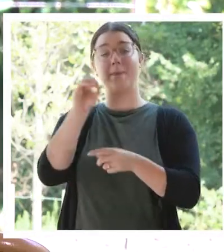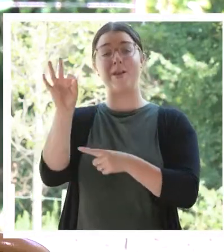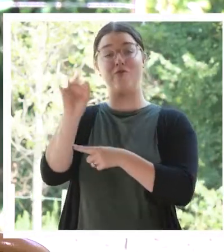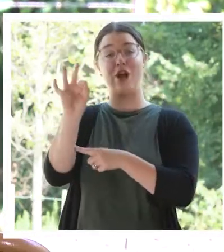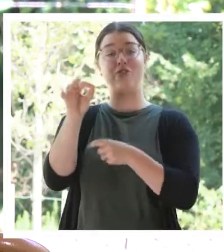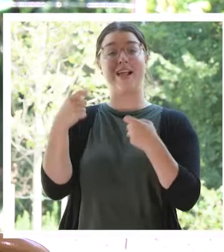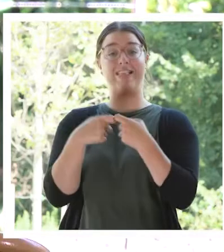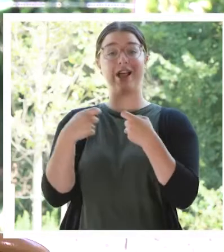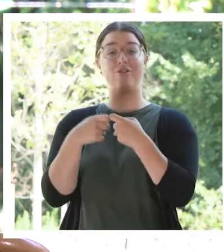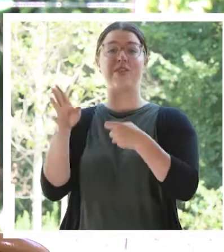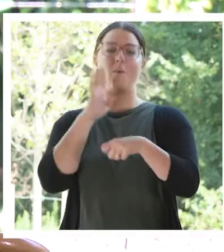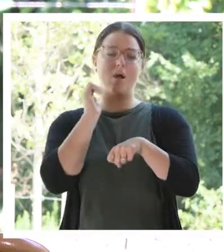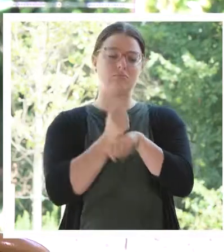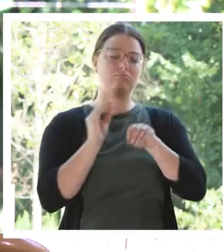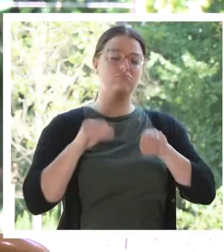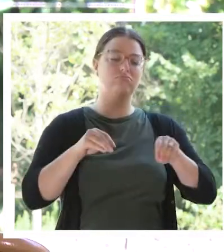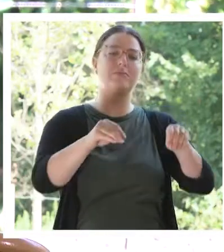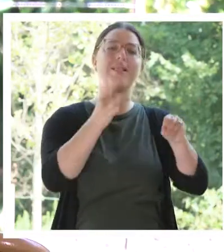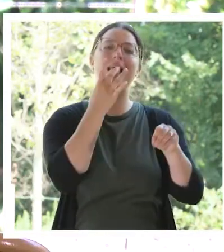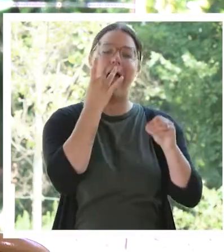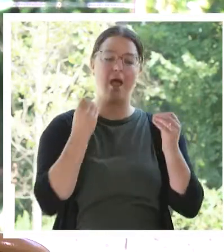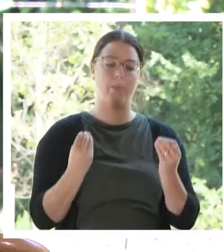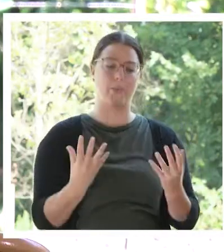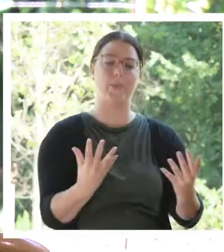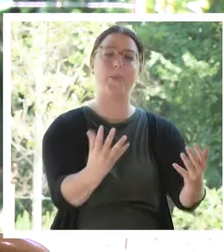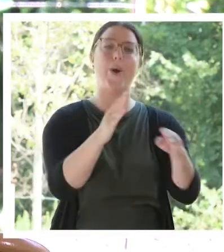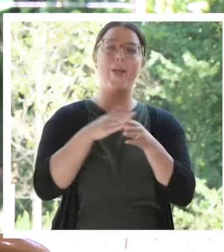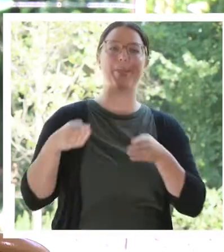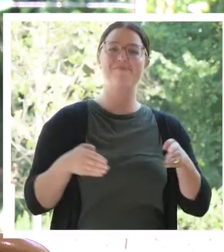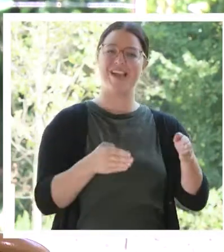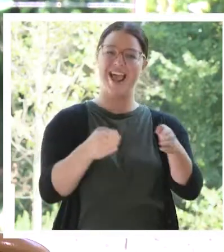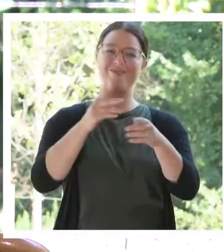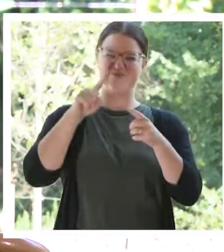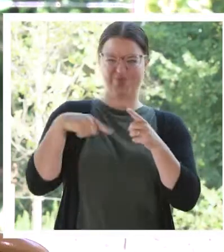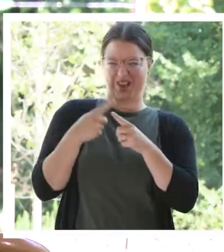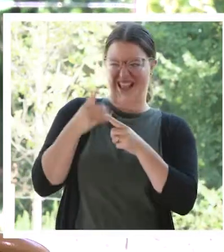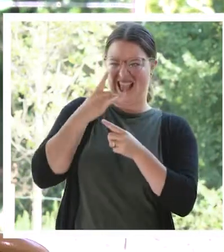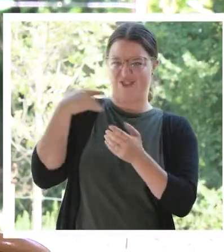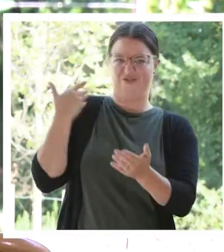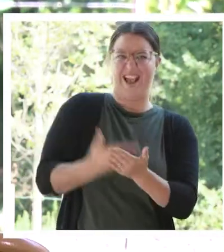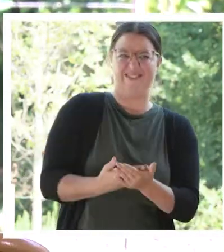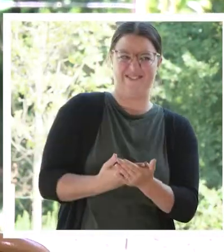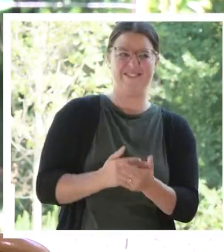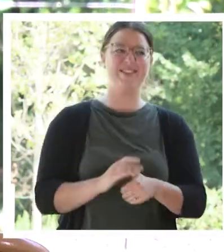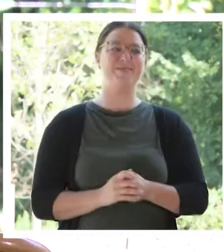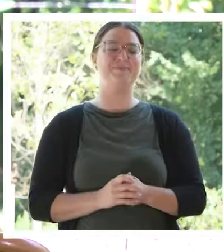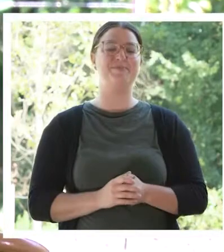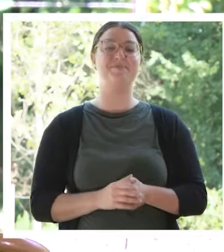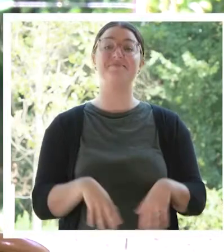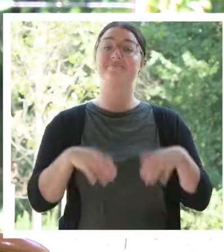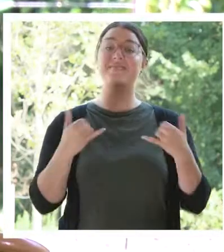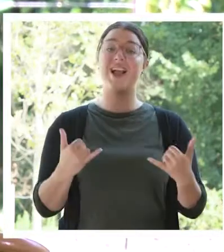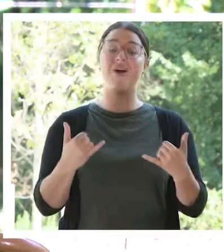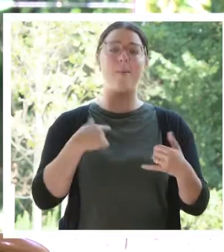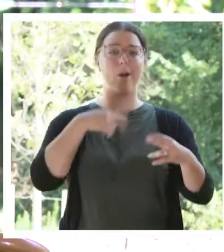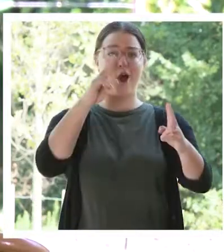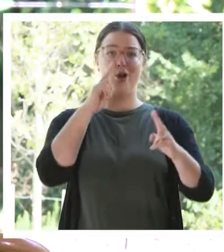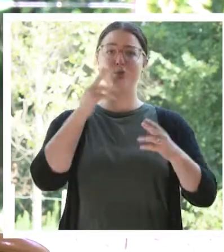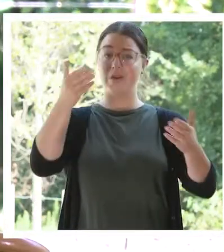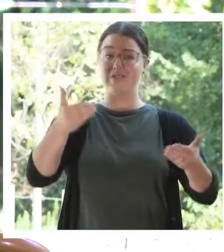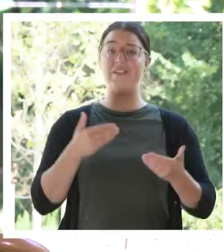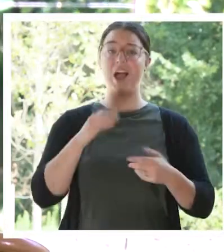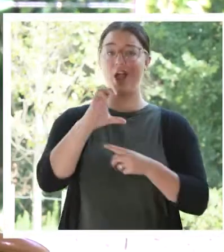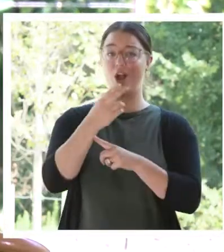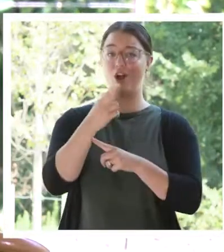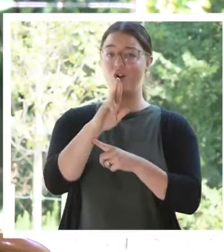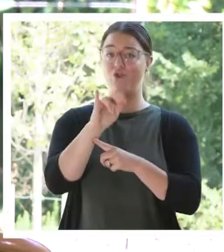parts arrive in a few weeks. So at this time, I am honored to invite our U.S. Senator, Chris Van